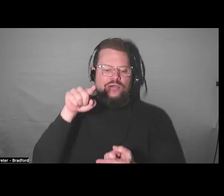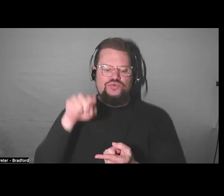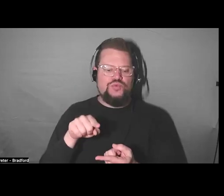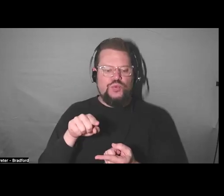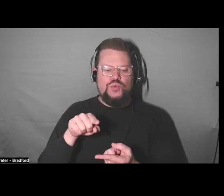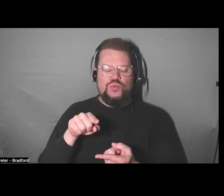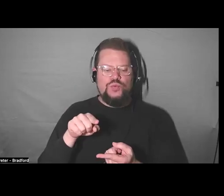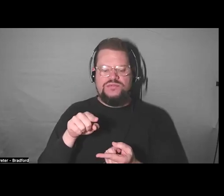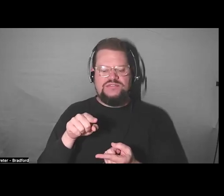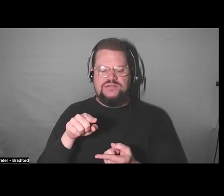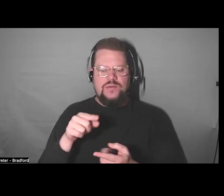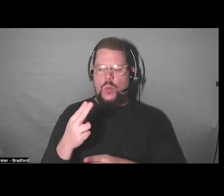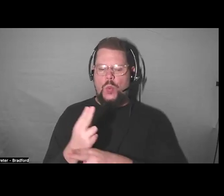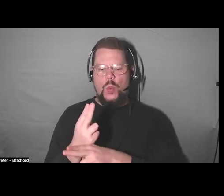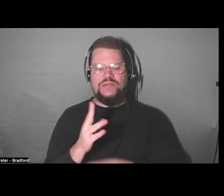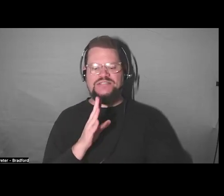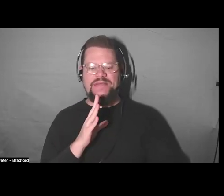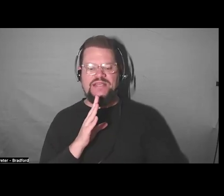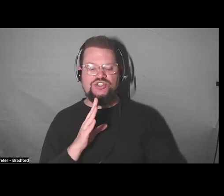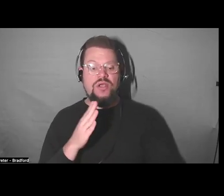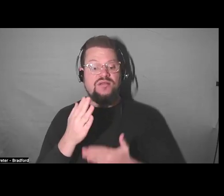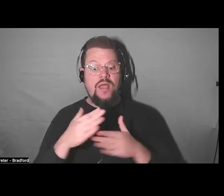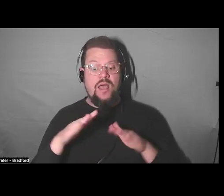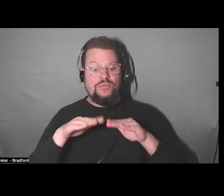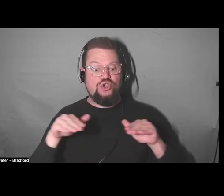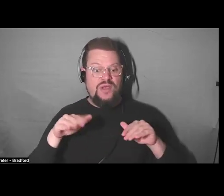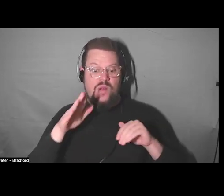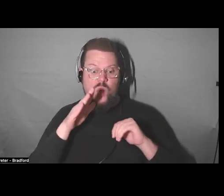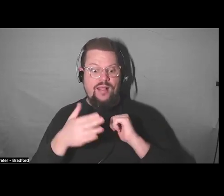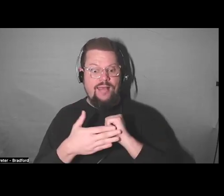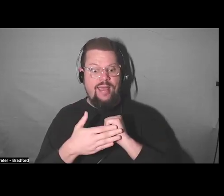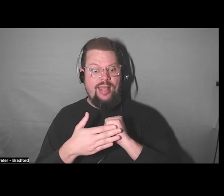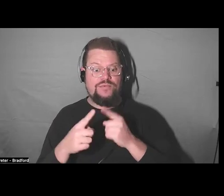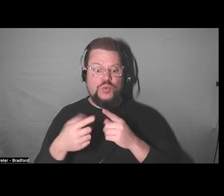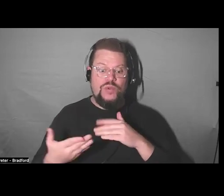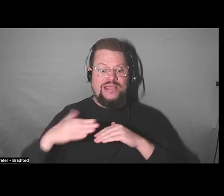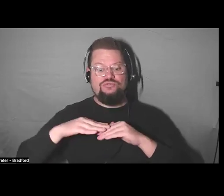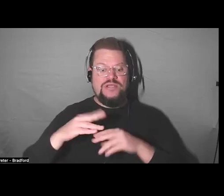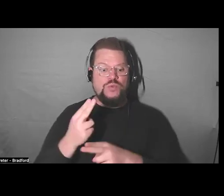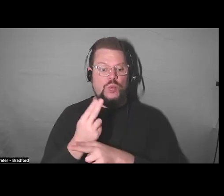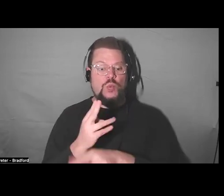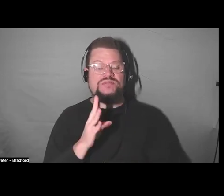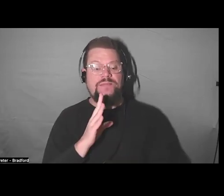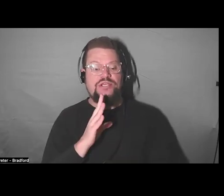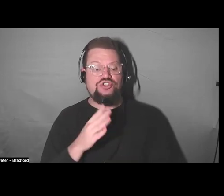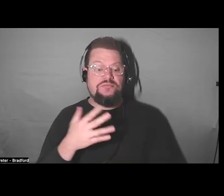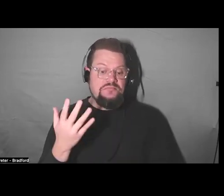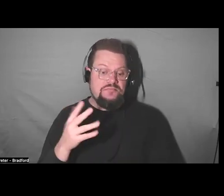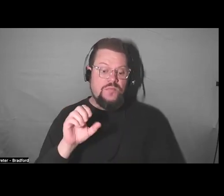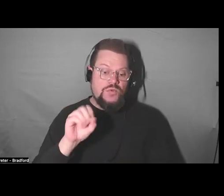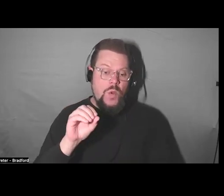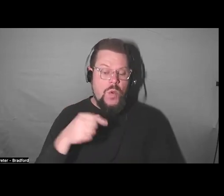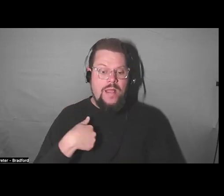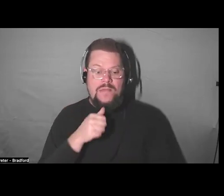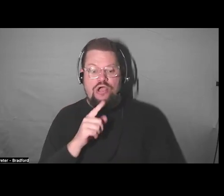use of speech, and actually, for some kids, can lead to increased use of speech. So I don't